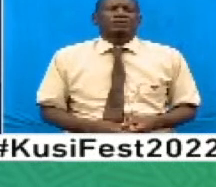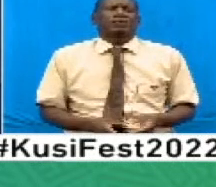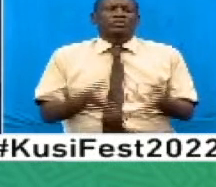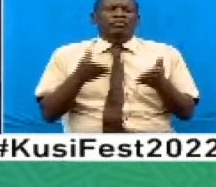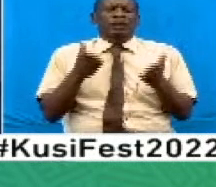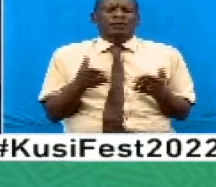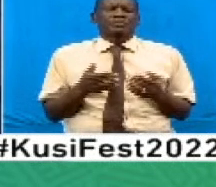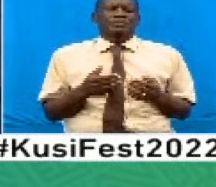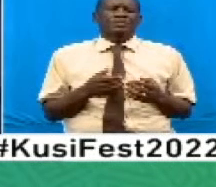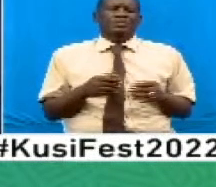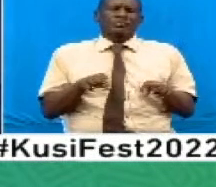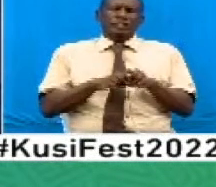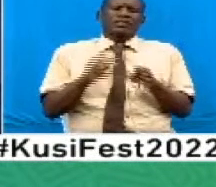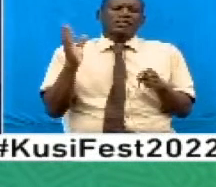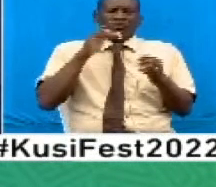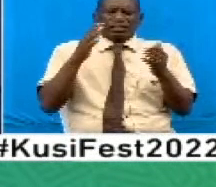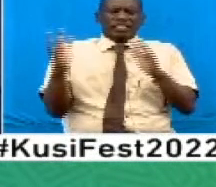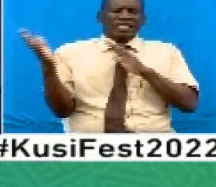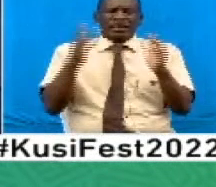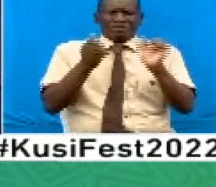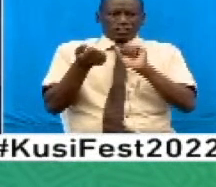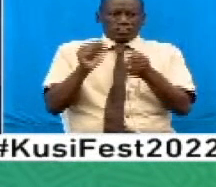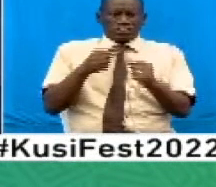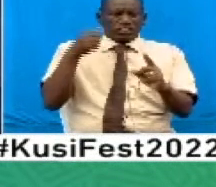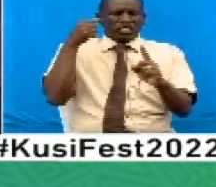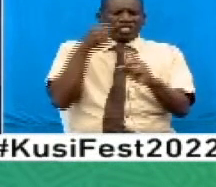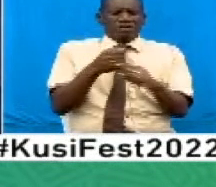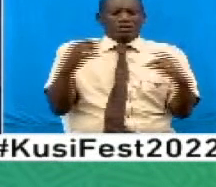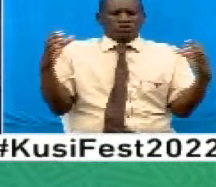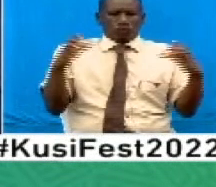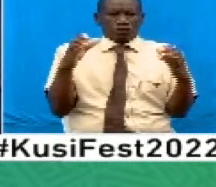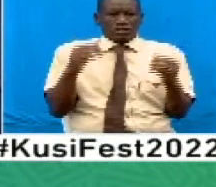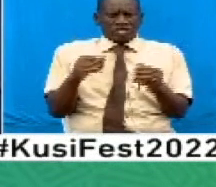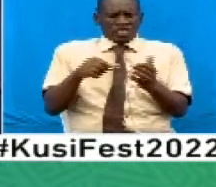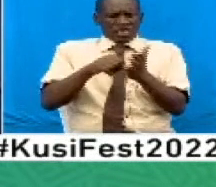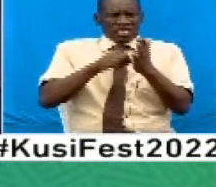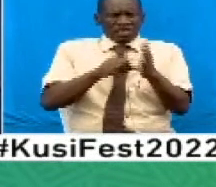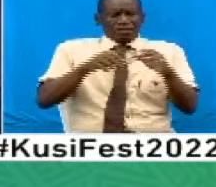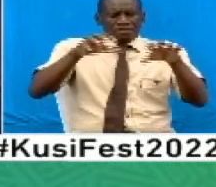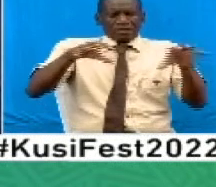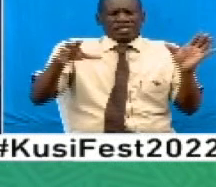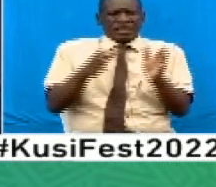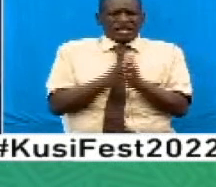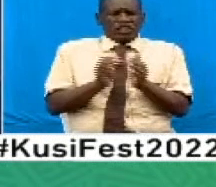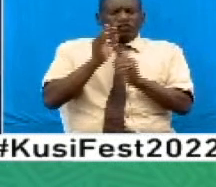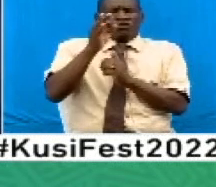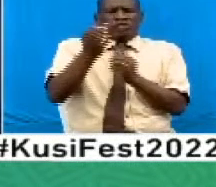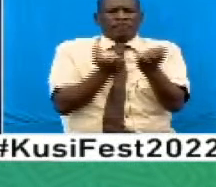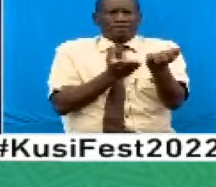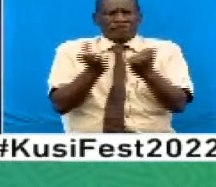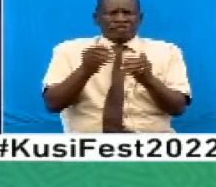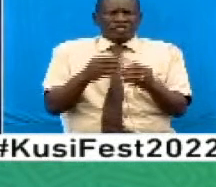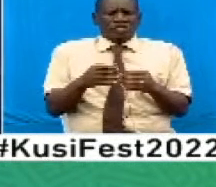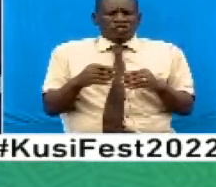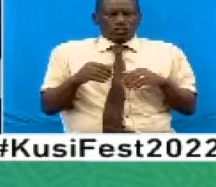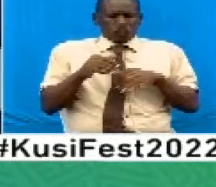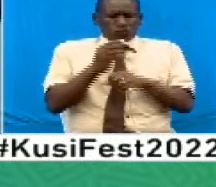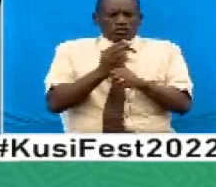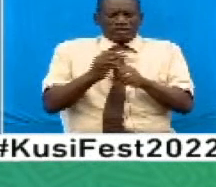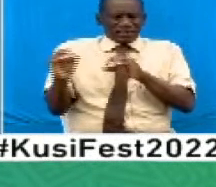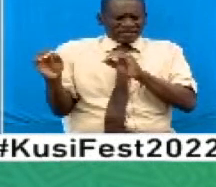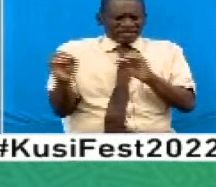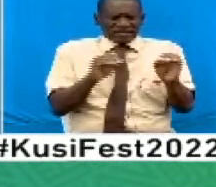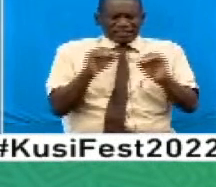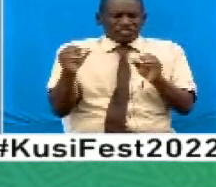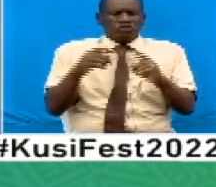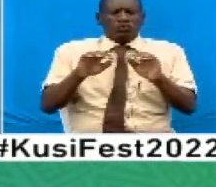So in conclusion, climate change impacts communities, labor, markets, and the future of business. Navigating the transition to